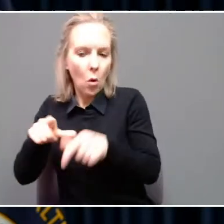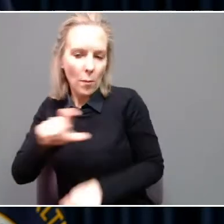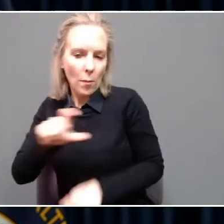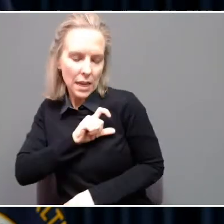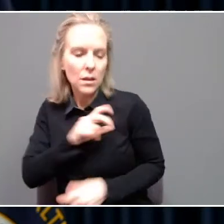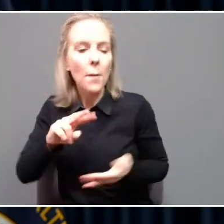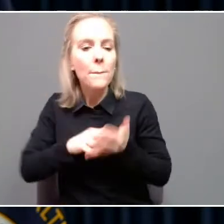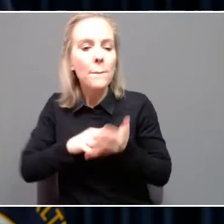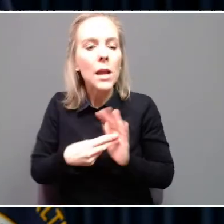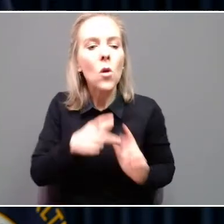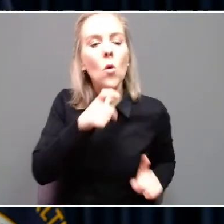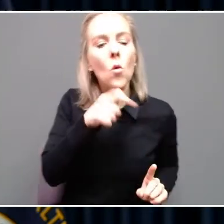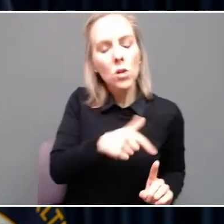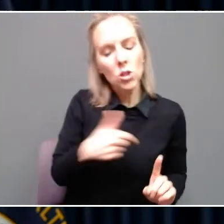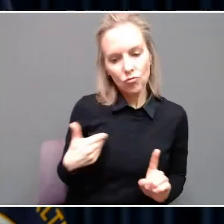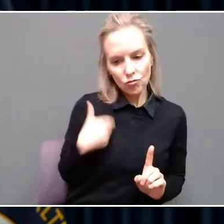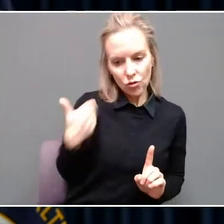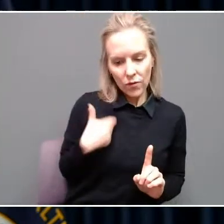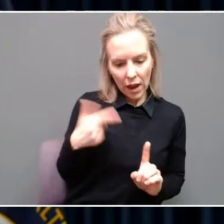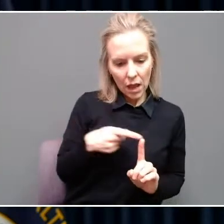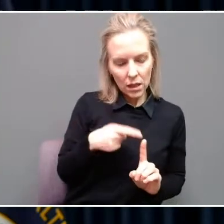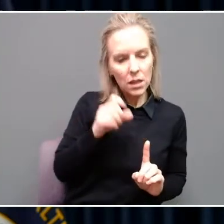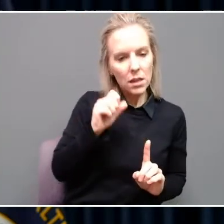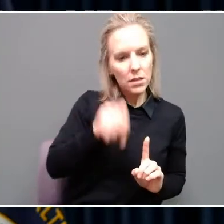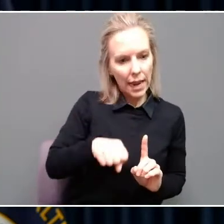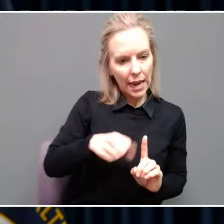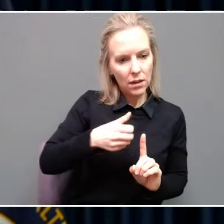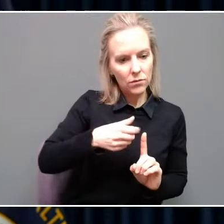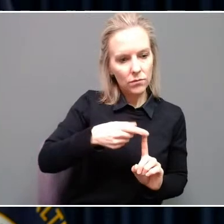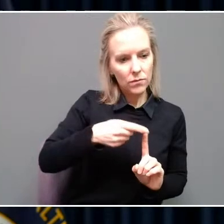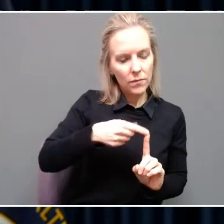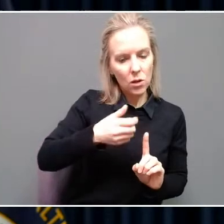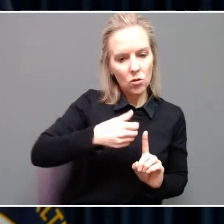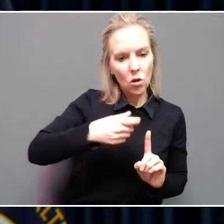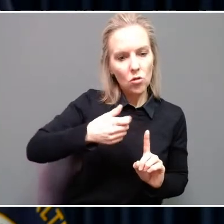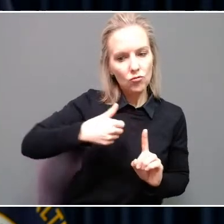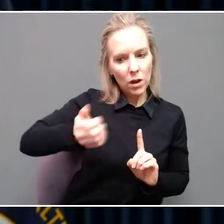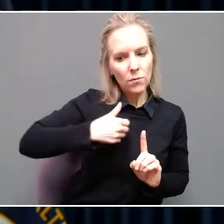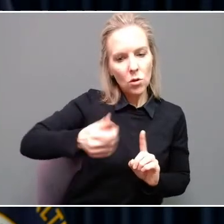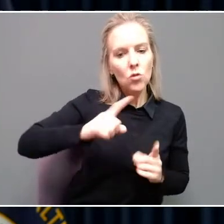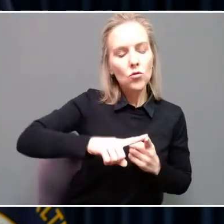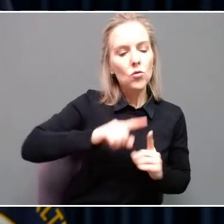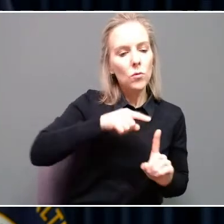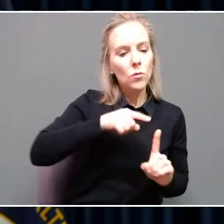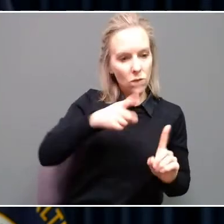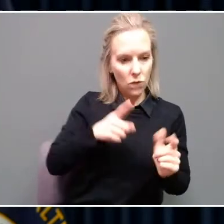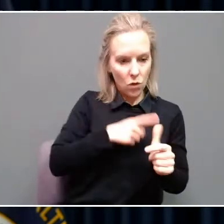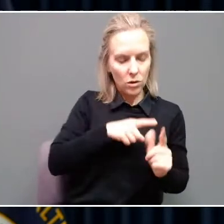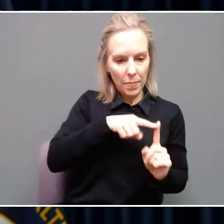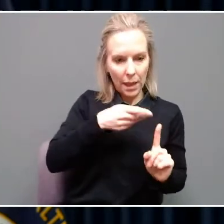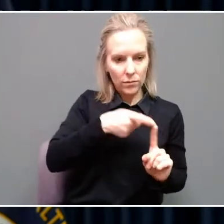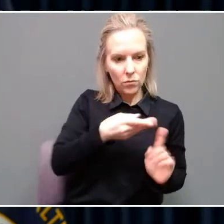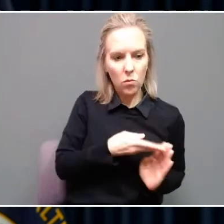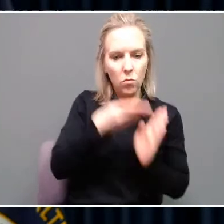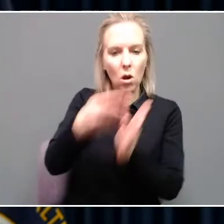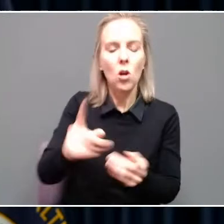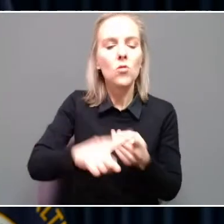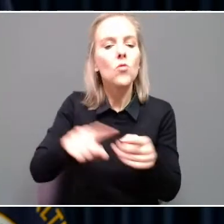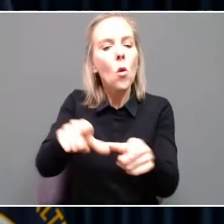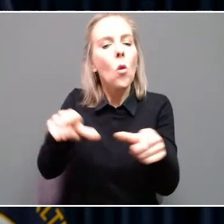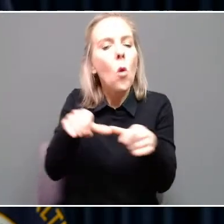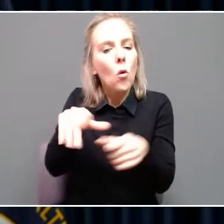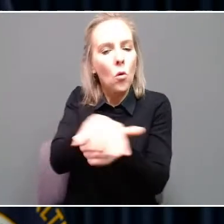the closest detention facility, and then we will handle the transportation from there. But we had to immediately provide for better safety